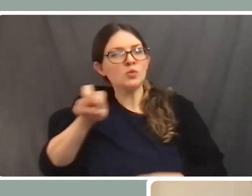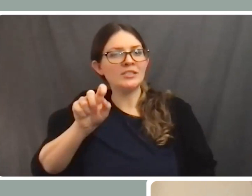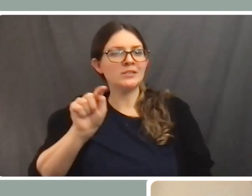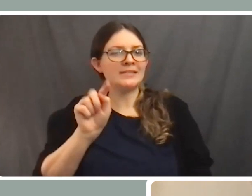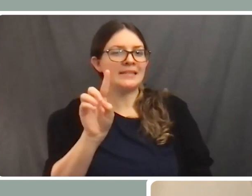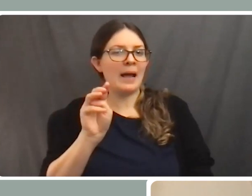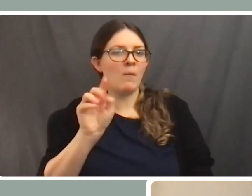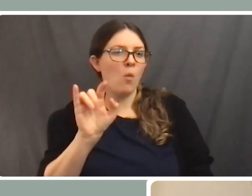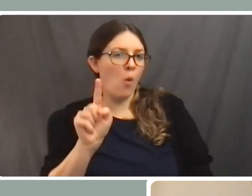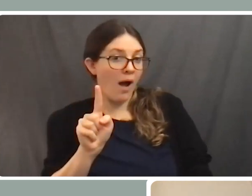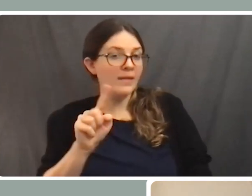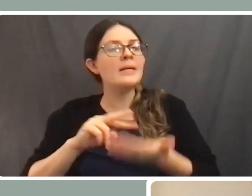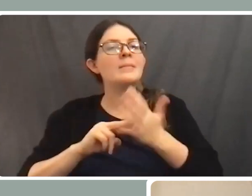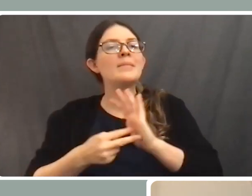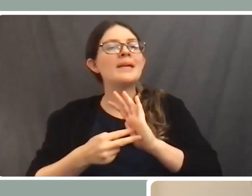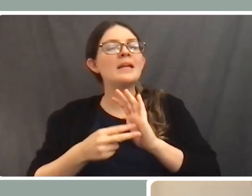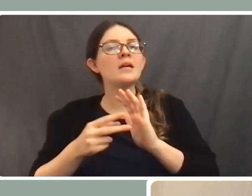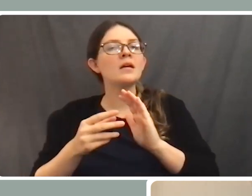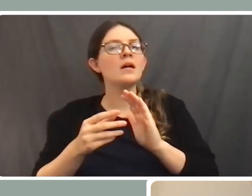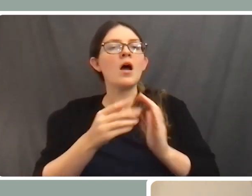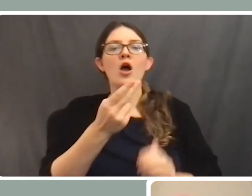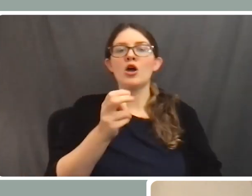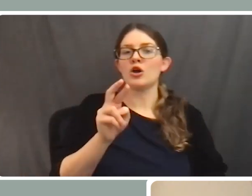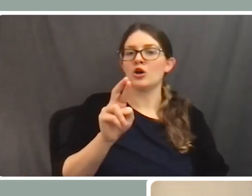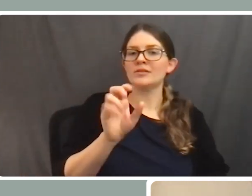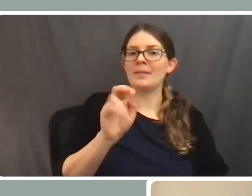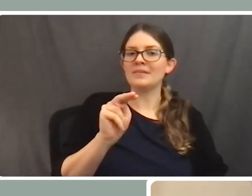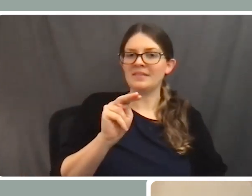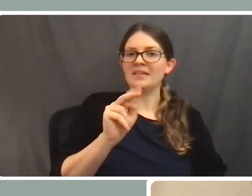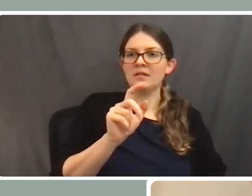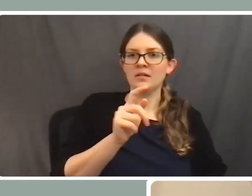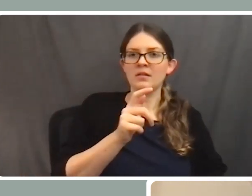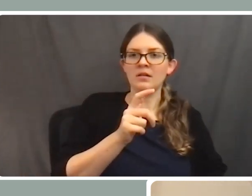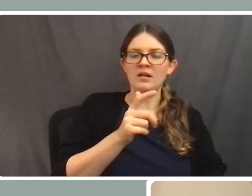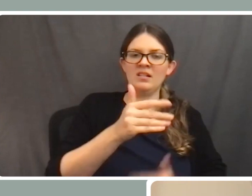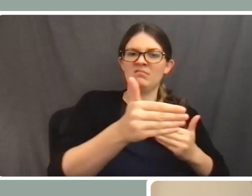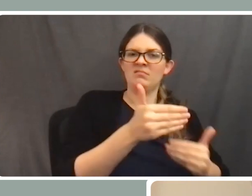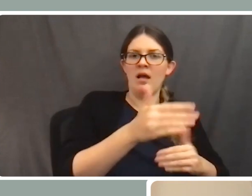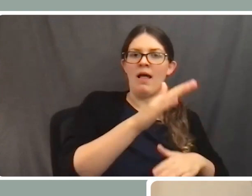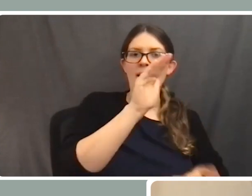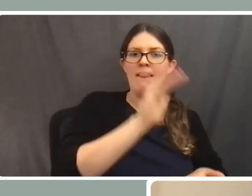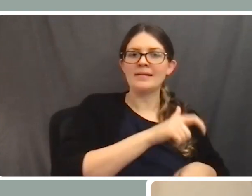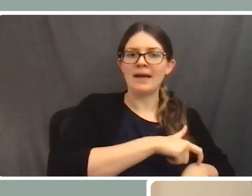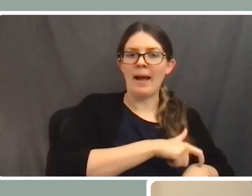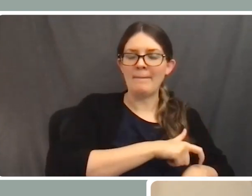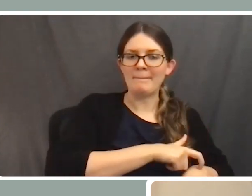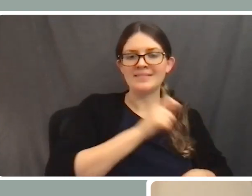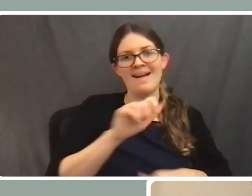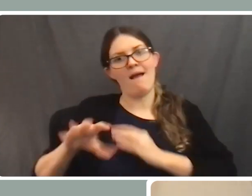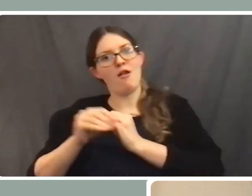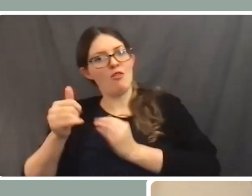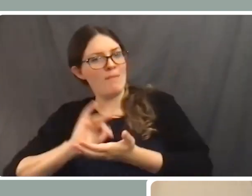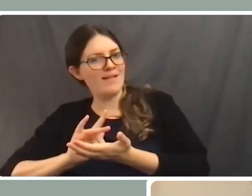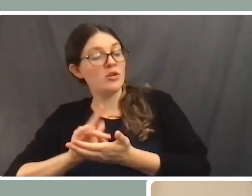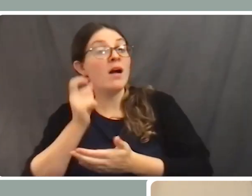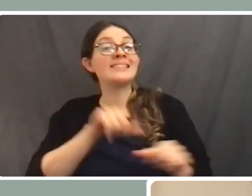you'll shorten the Herceptin duration because you're sort of making it up with a different drug. But, the standard duration